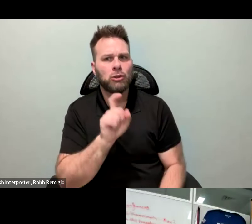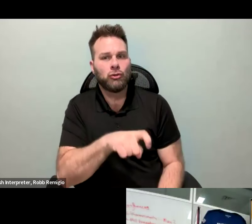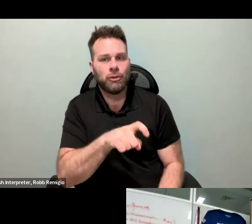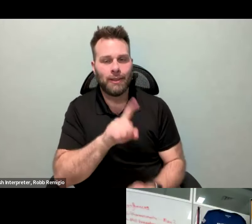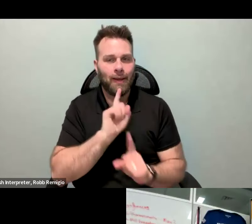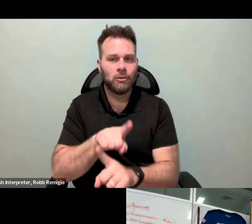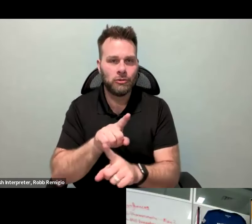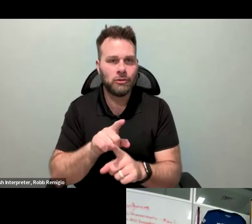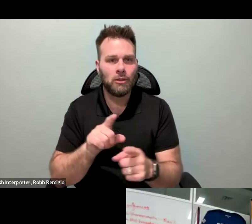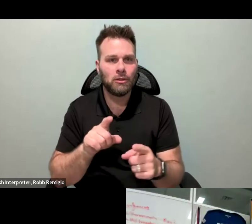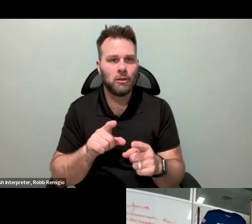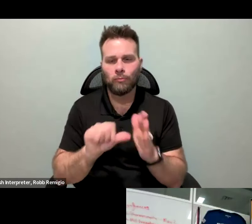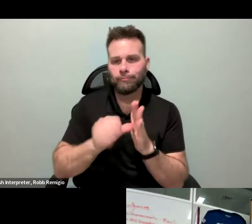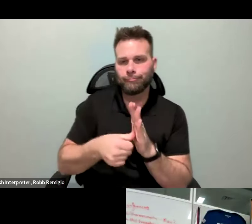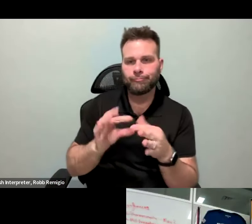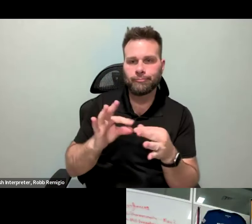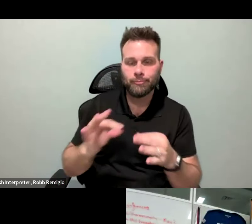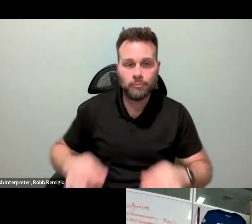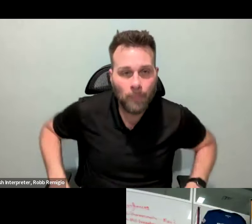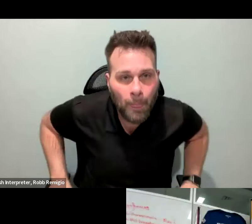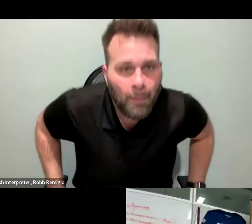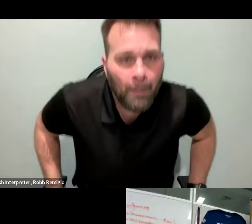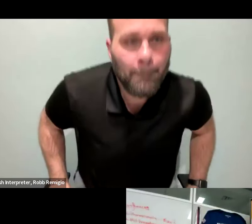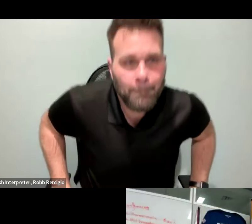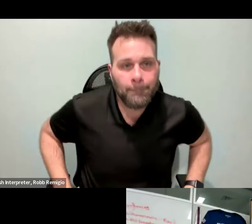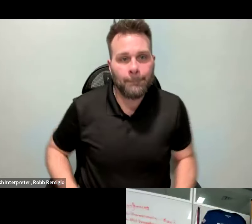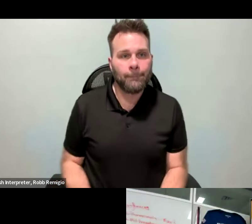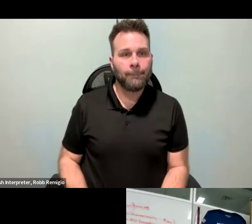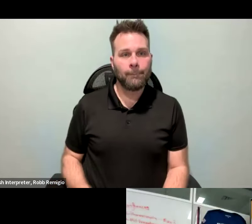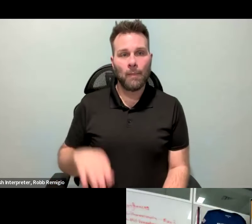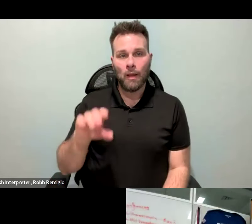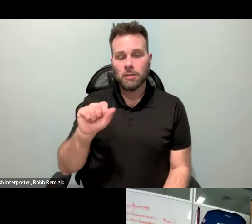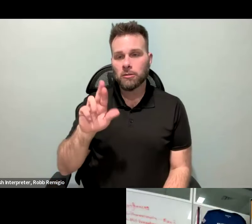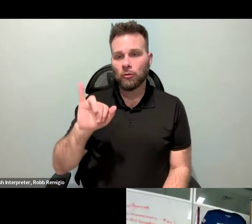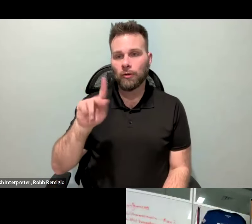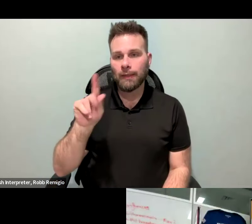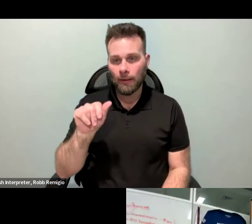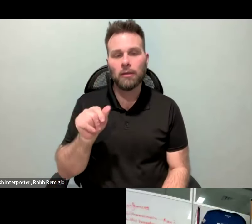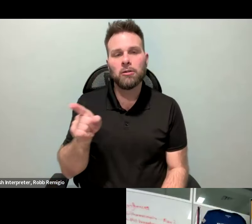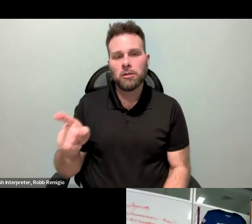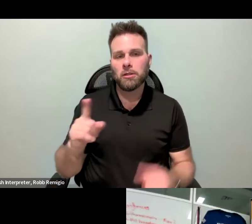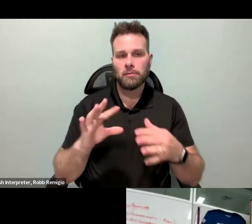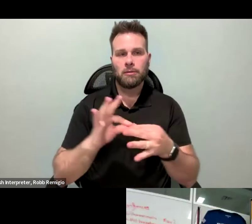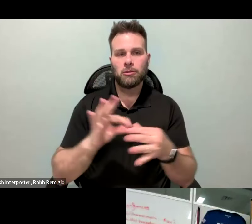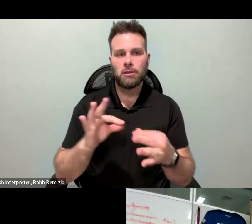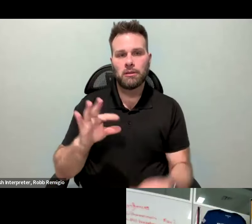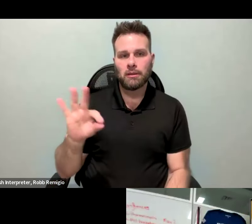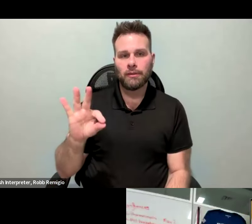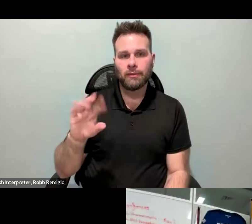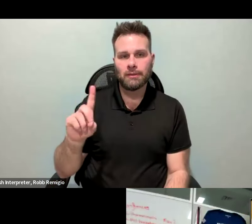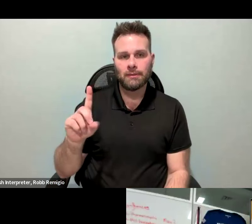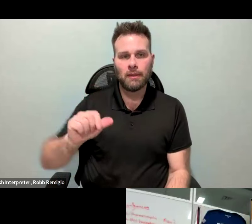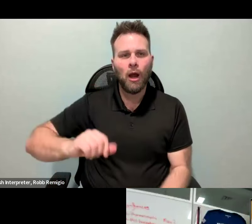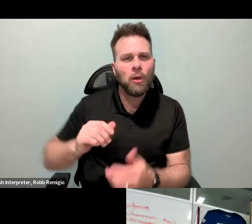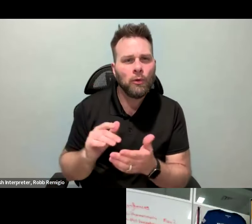get highlighted. So Sarika is acknowledging that food is medicine, and she's very